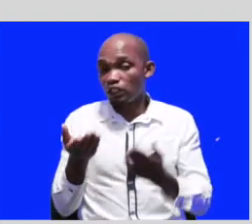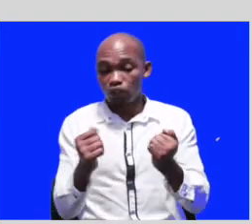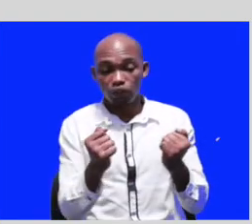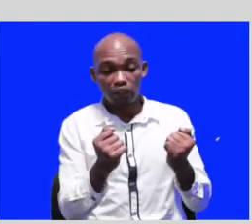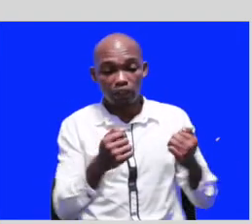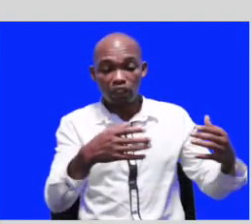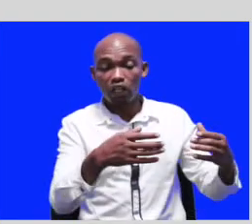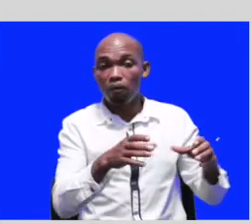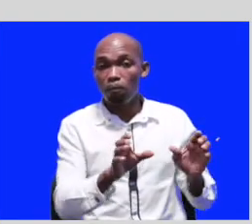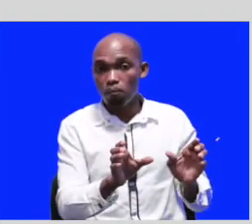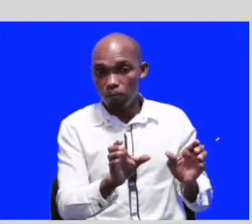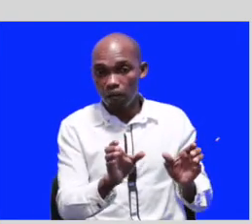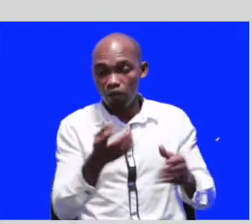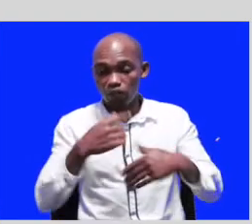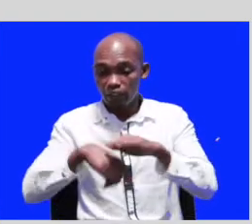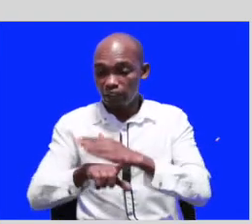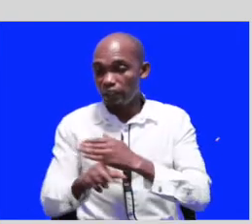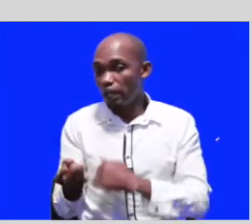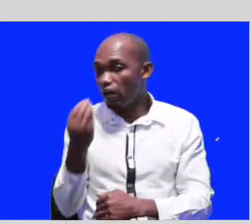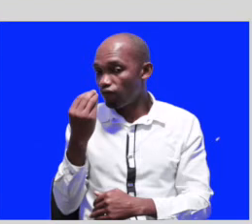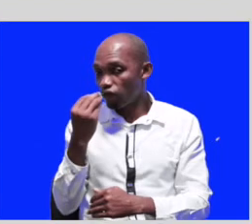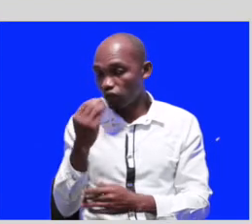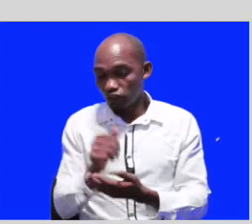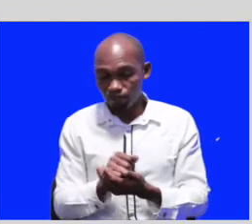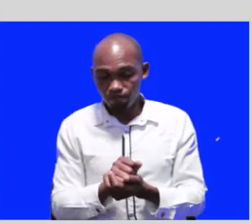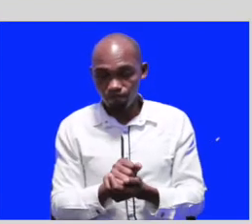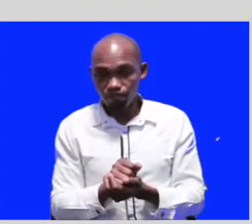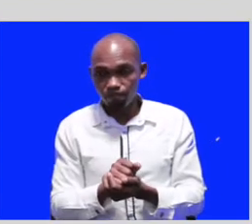the compound in the nutrient broth as food.